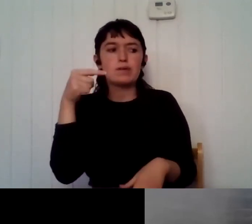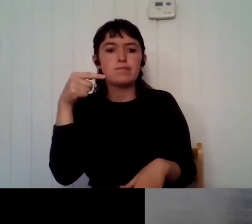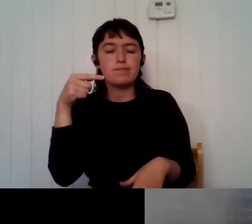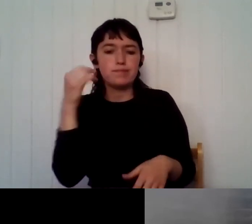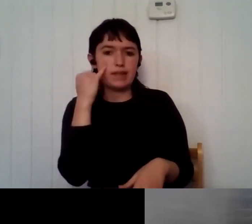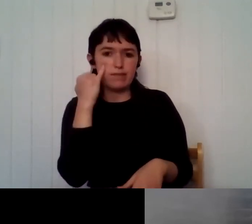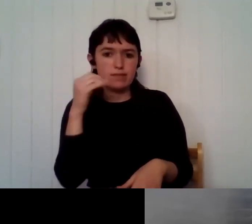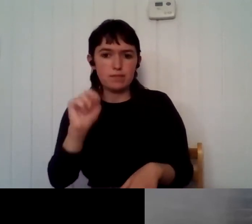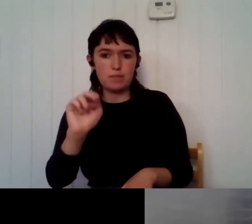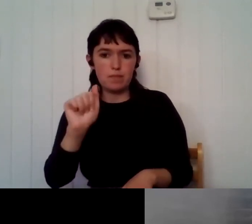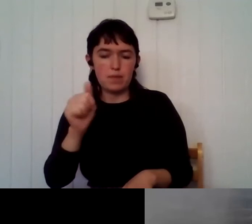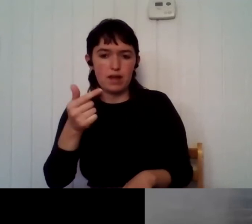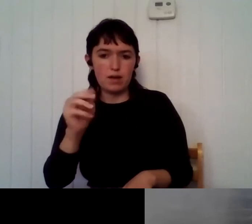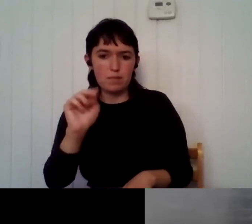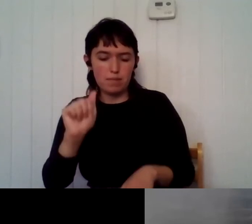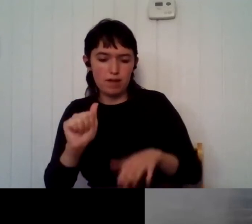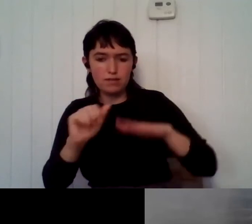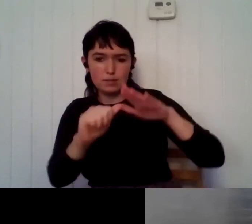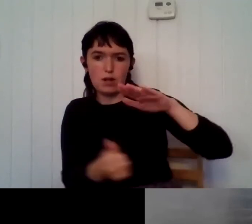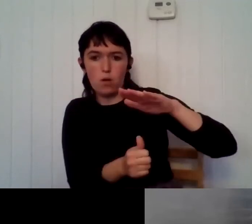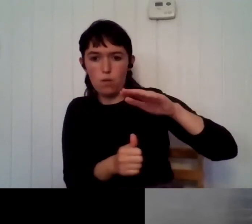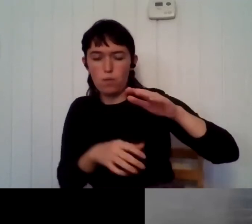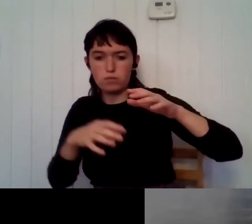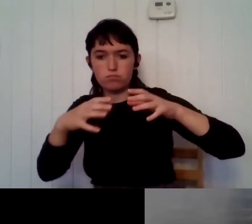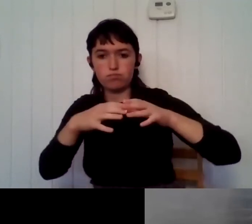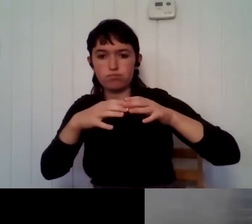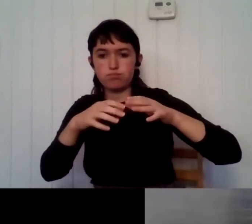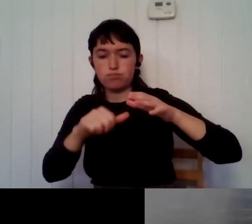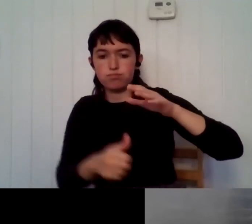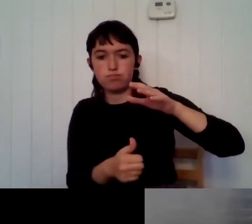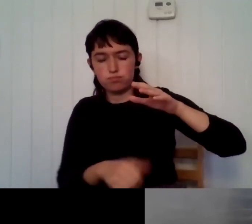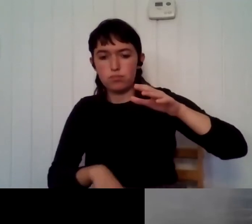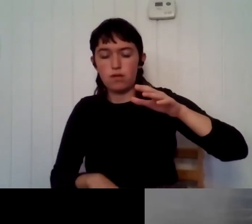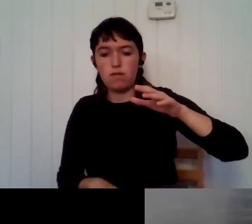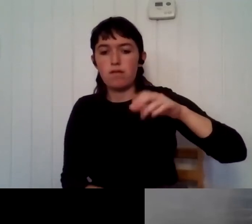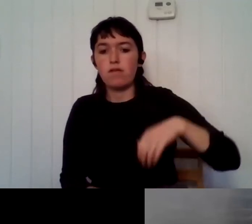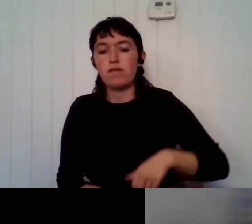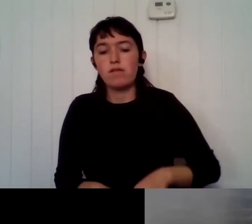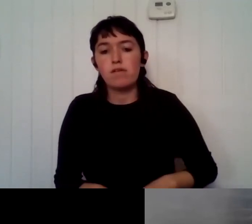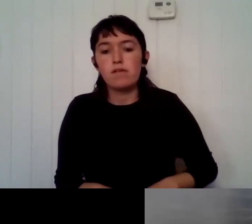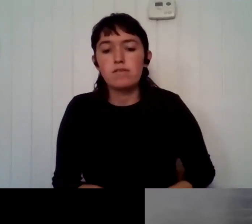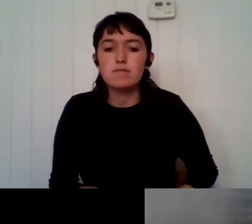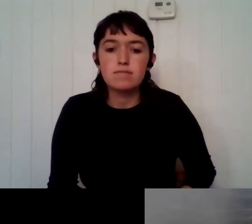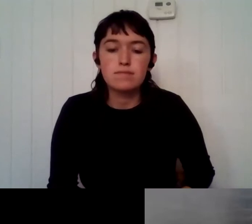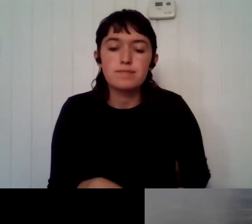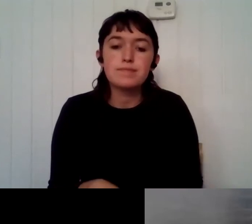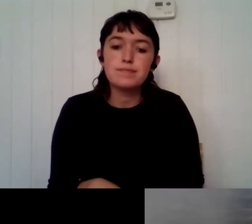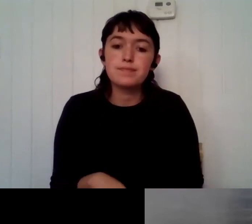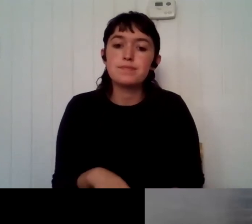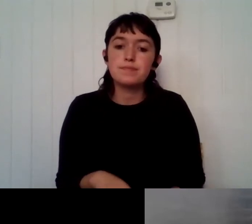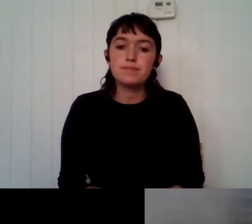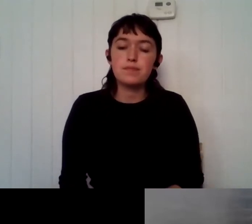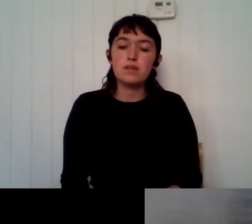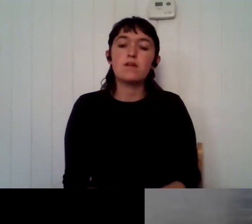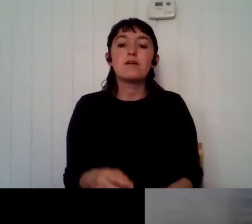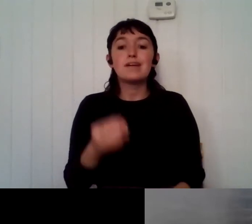is molten. And they say, okay, it seems that the system inside is not really active, so this volcano is extinct.